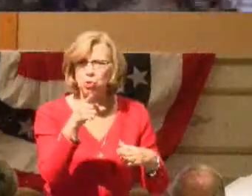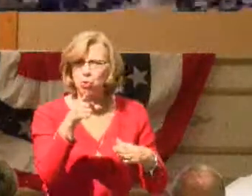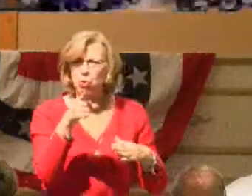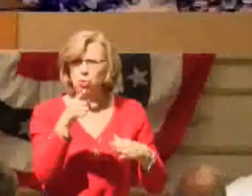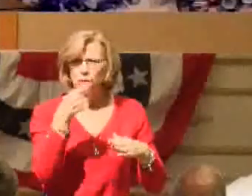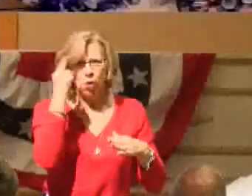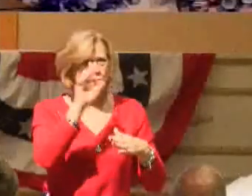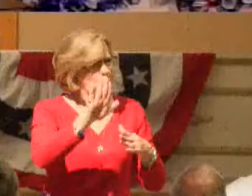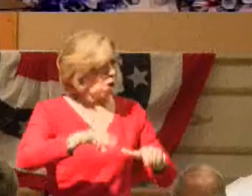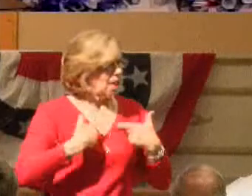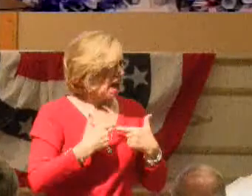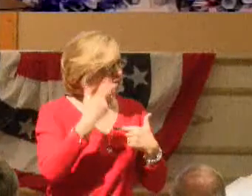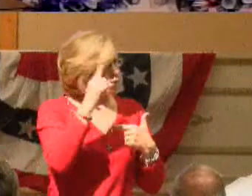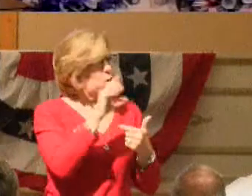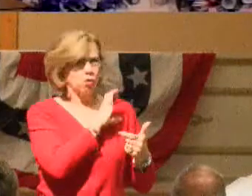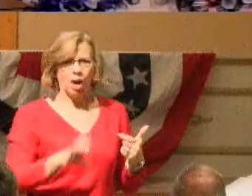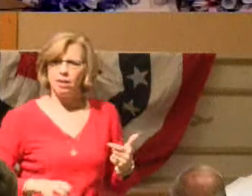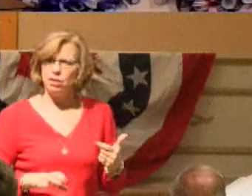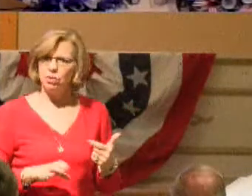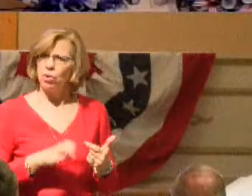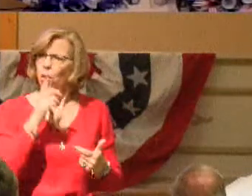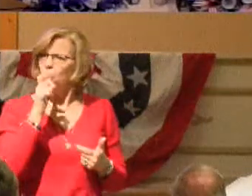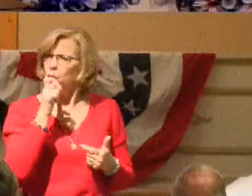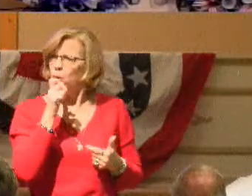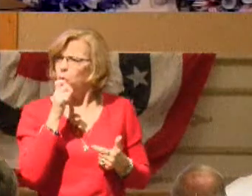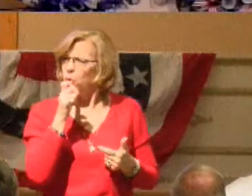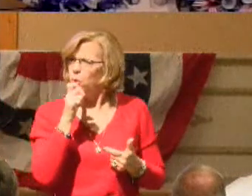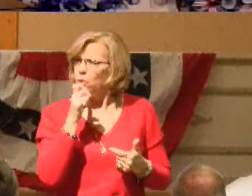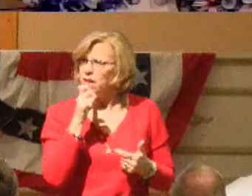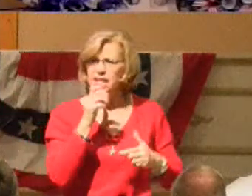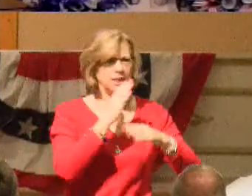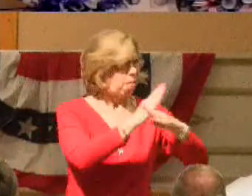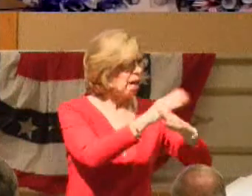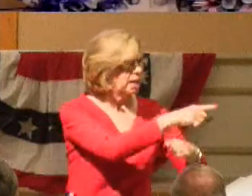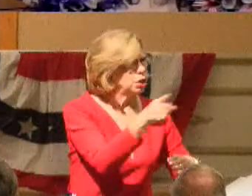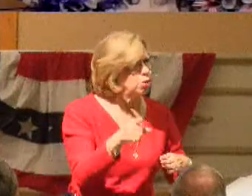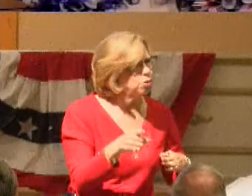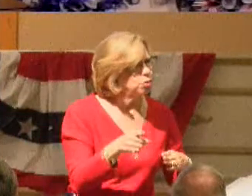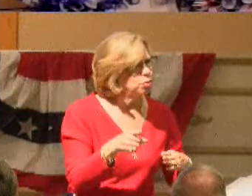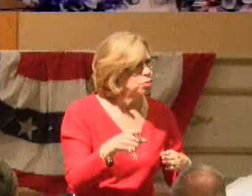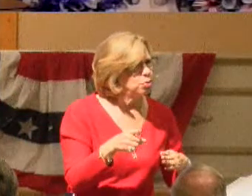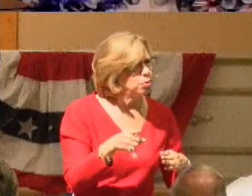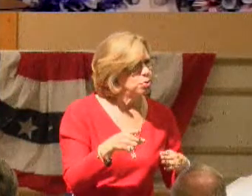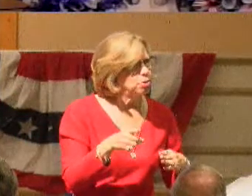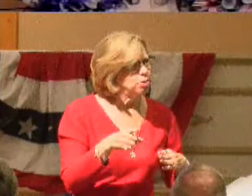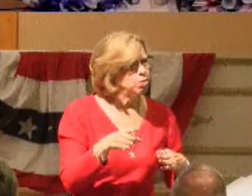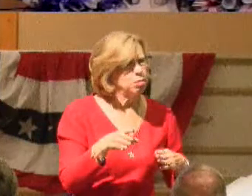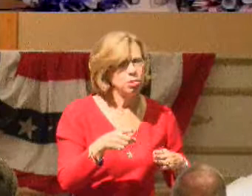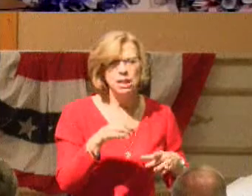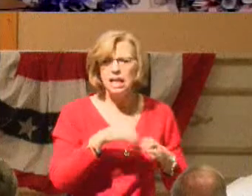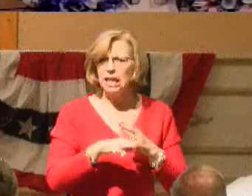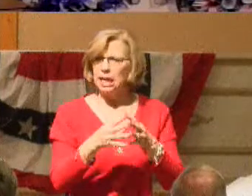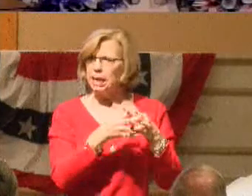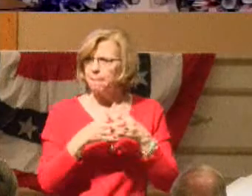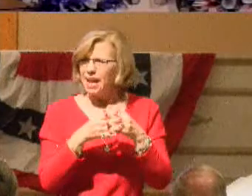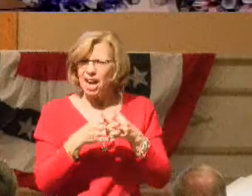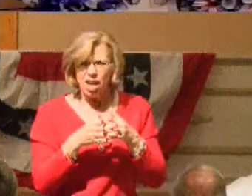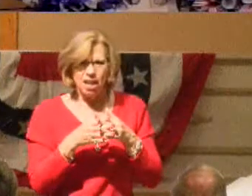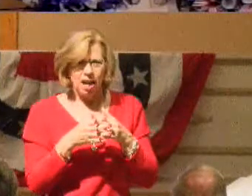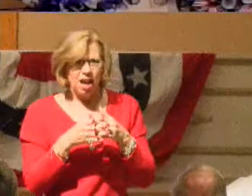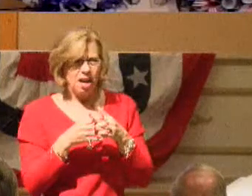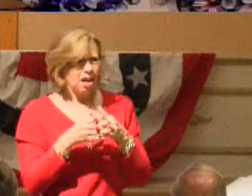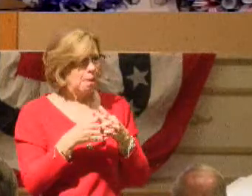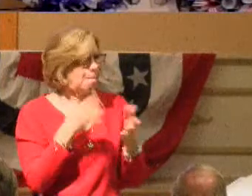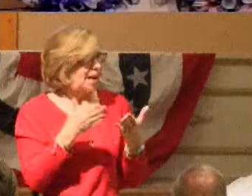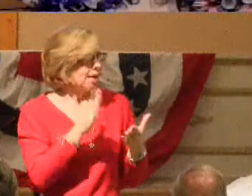as you should be running the race? There are things in our history that has distracted America off of the road of godliness